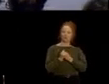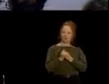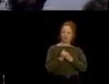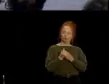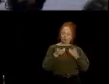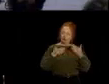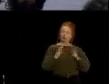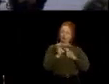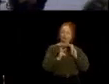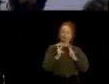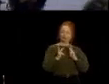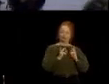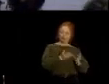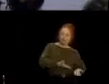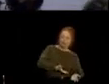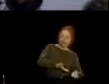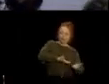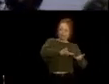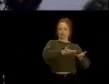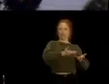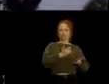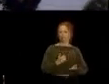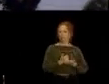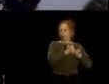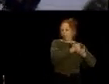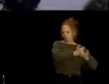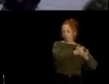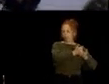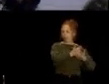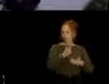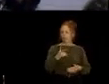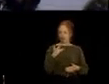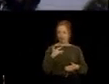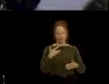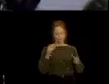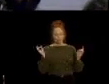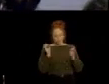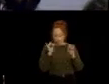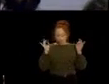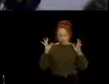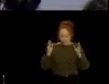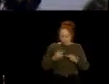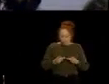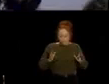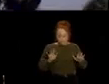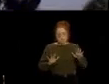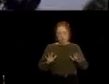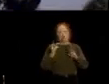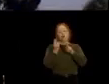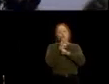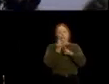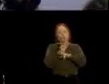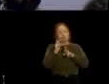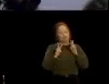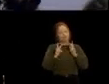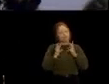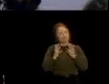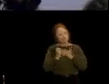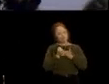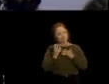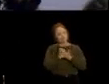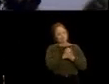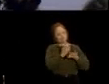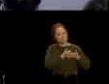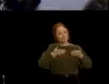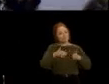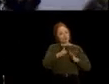you up when you feel like you're at your worst and you feel like you can't really keep going. Use the people in your life that love you and let them hold